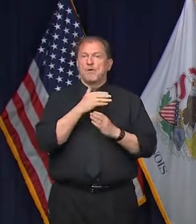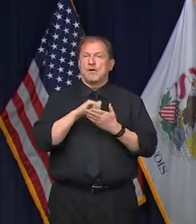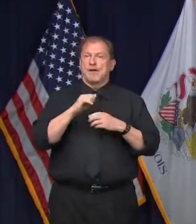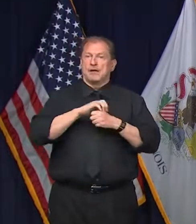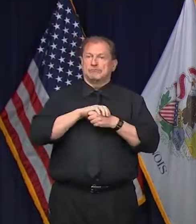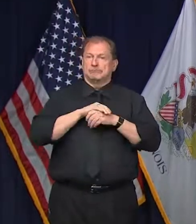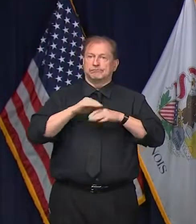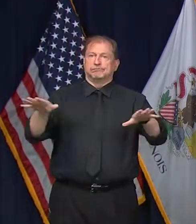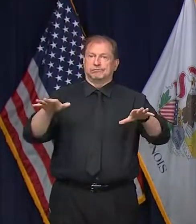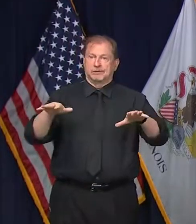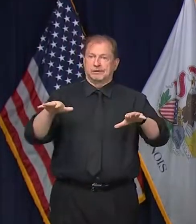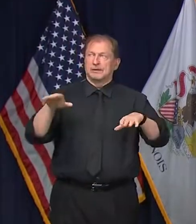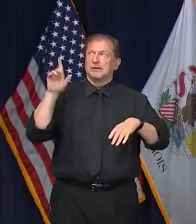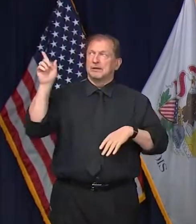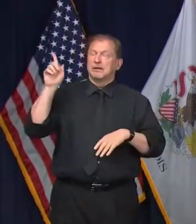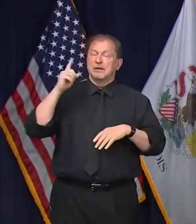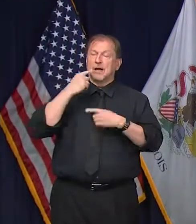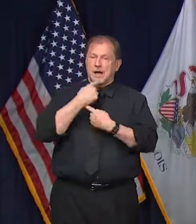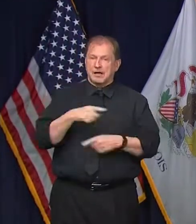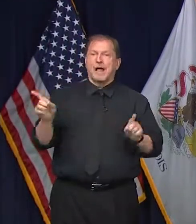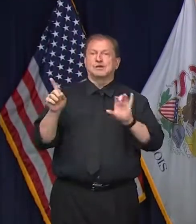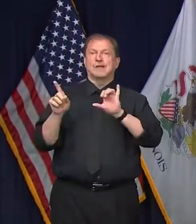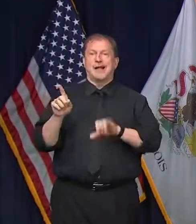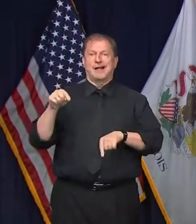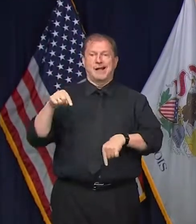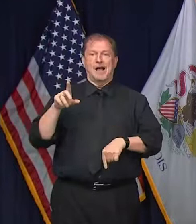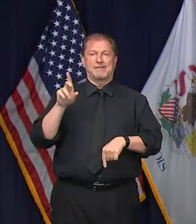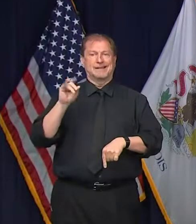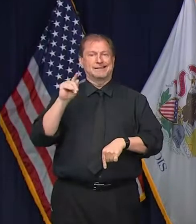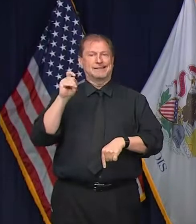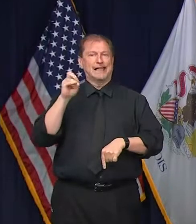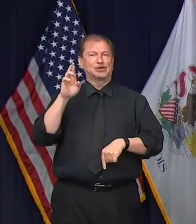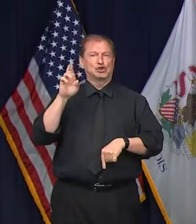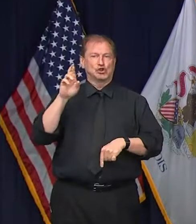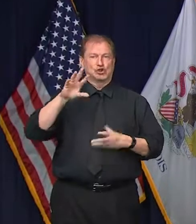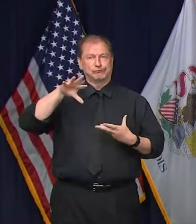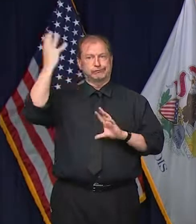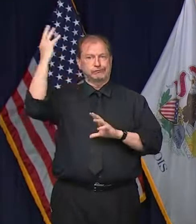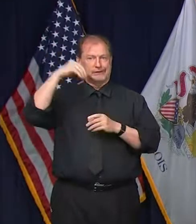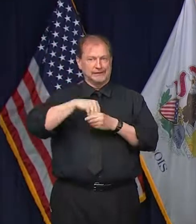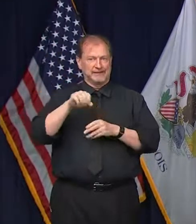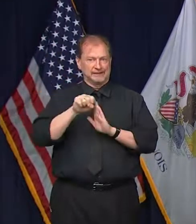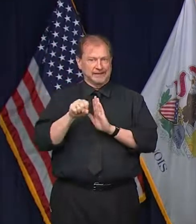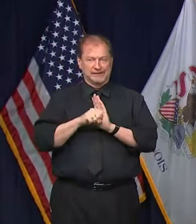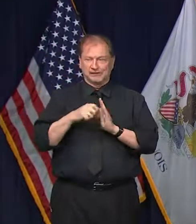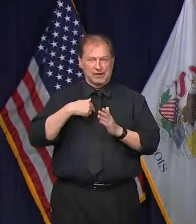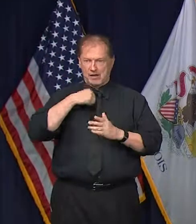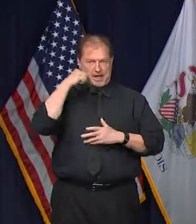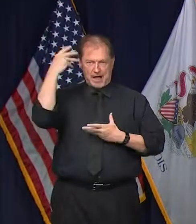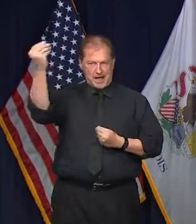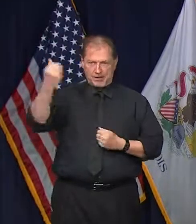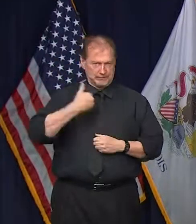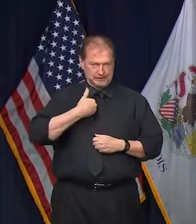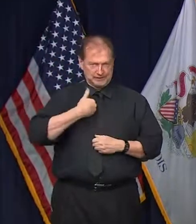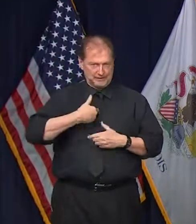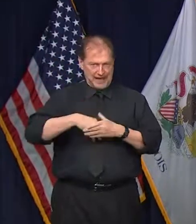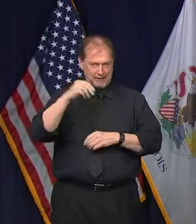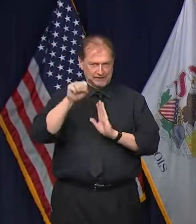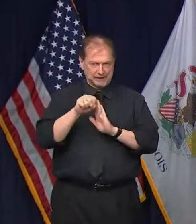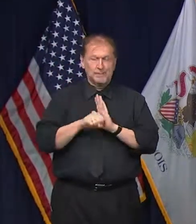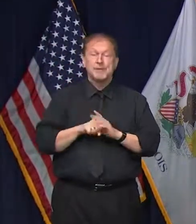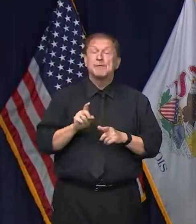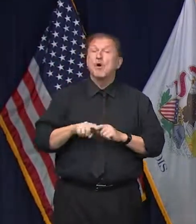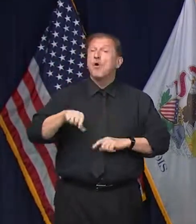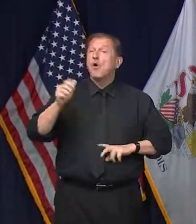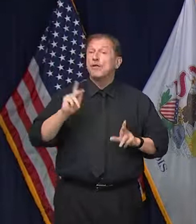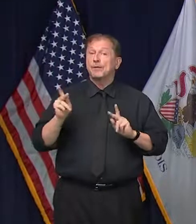had a disaster declared in the state. So that's the answer to the first part of that question. In terms of people who are going